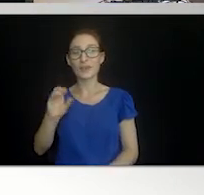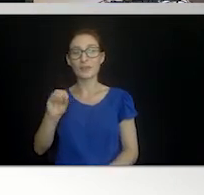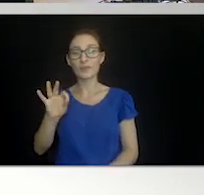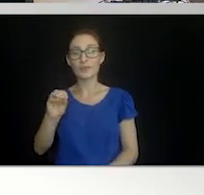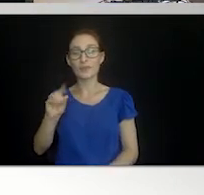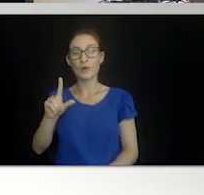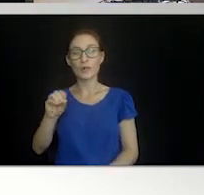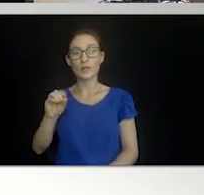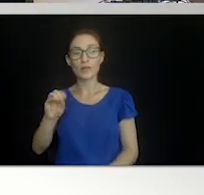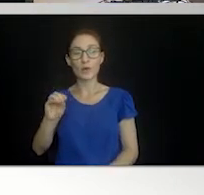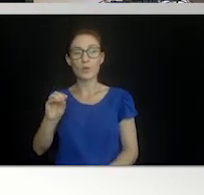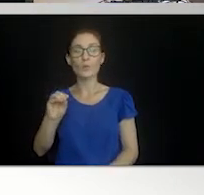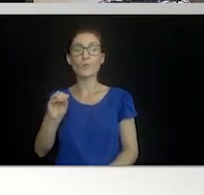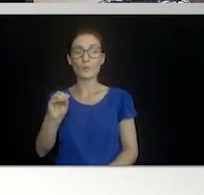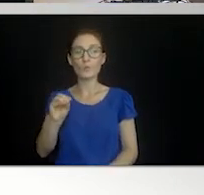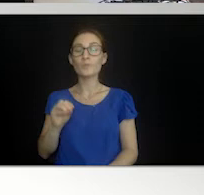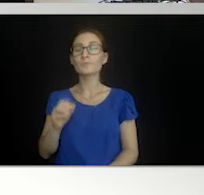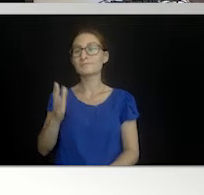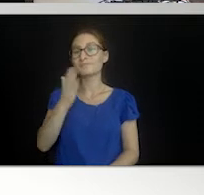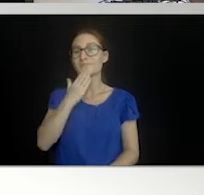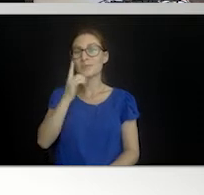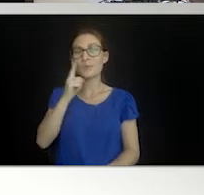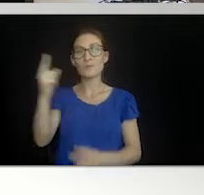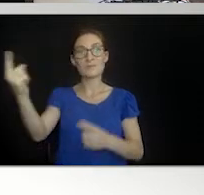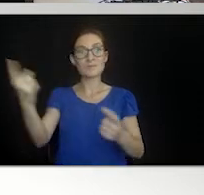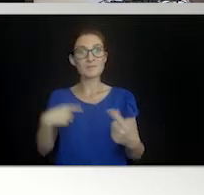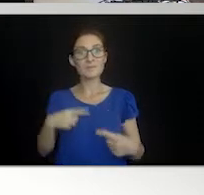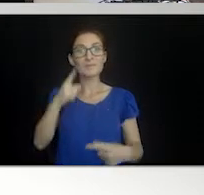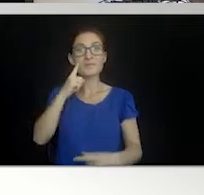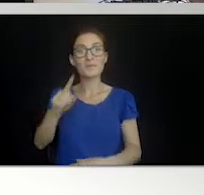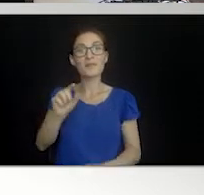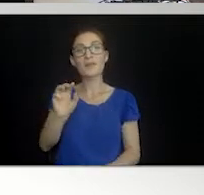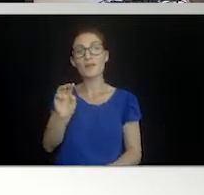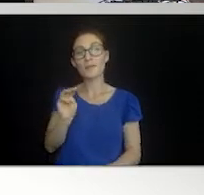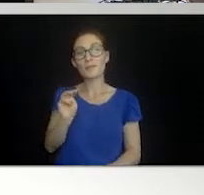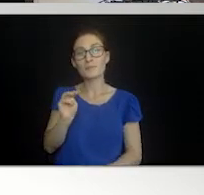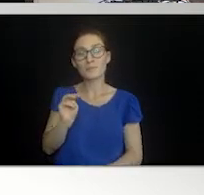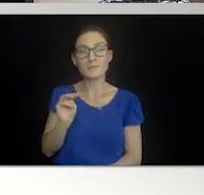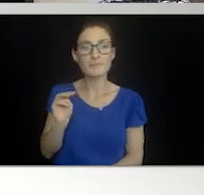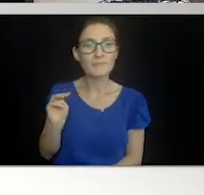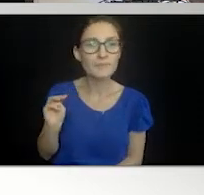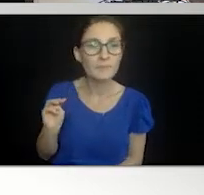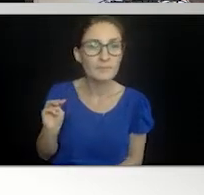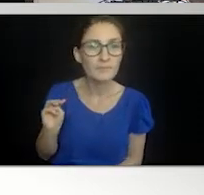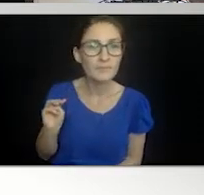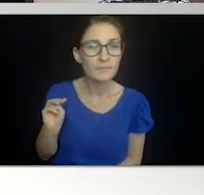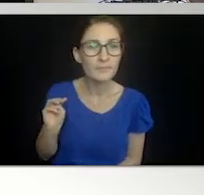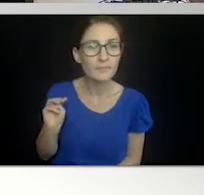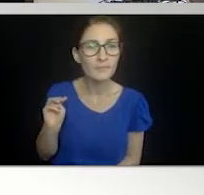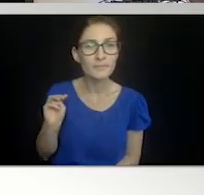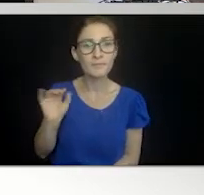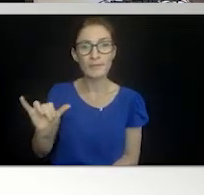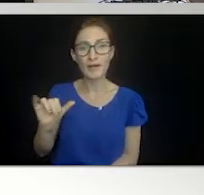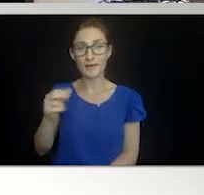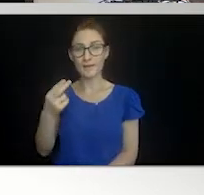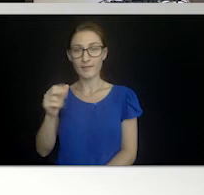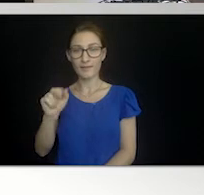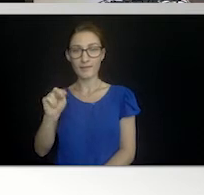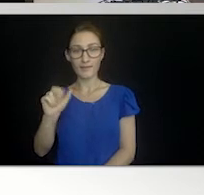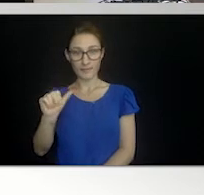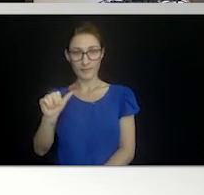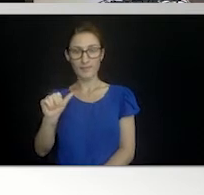Welcome to our initial presentation in Florida of the MyHana platform. MyHana has been